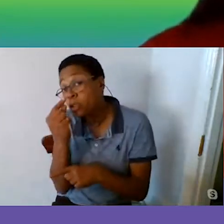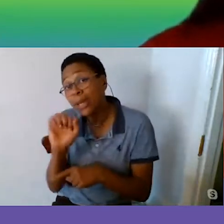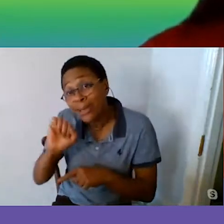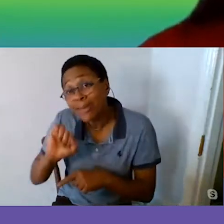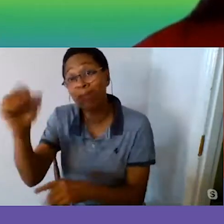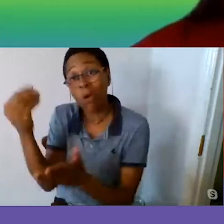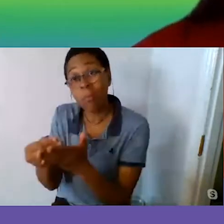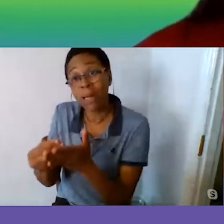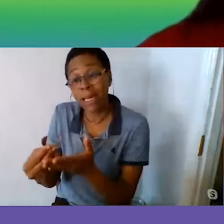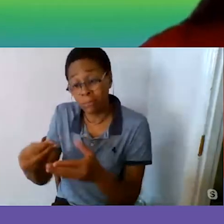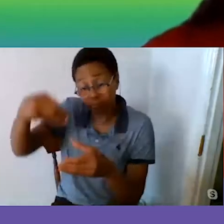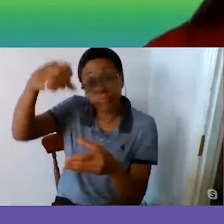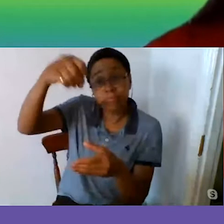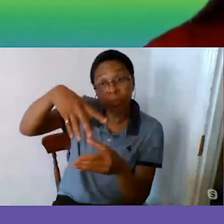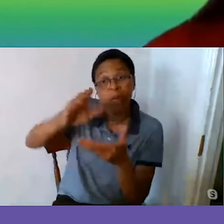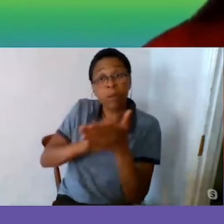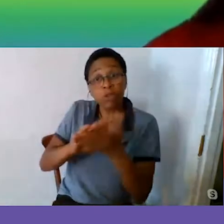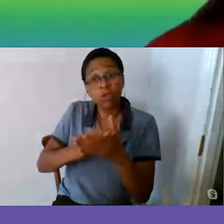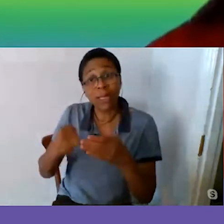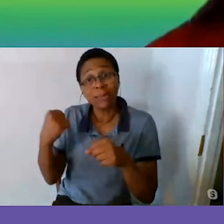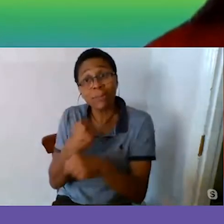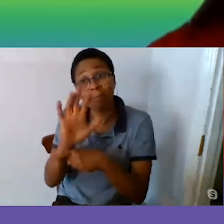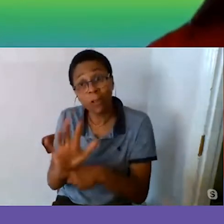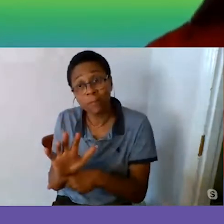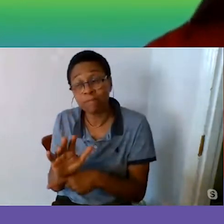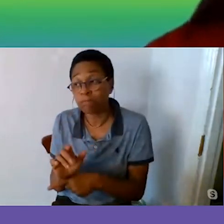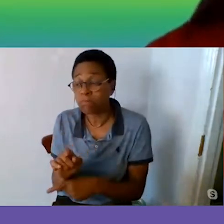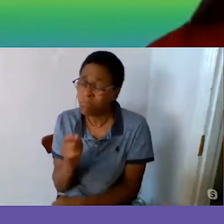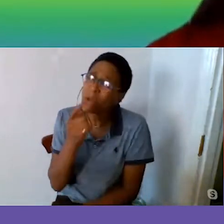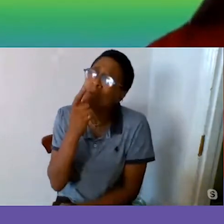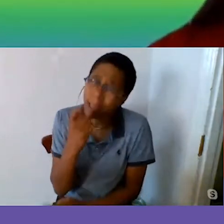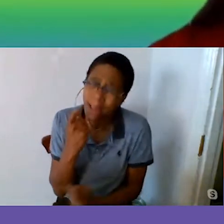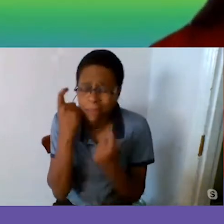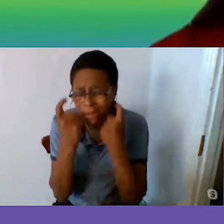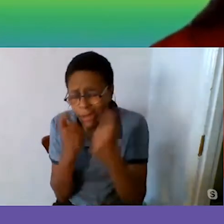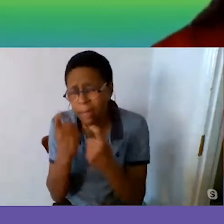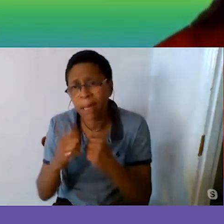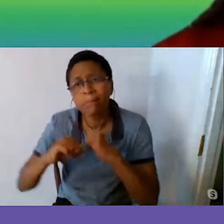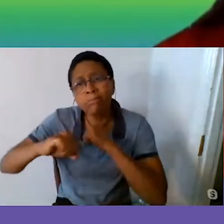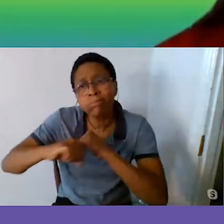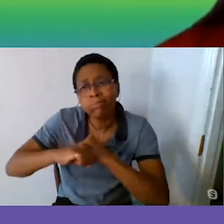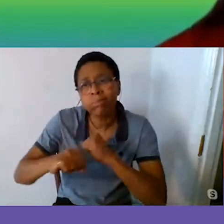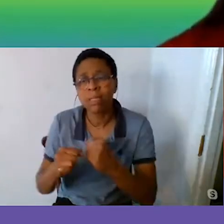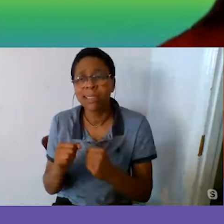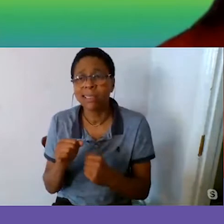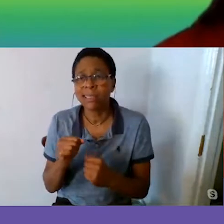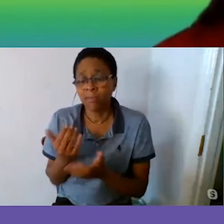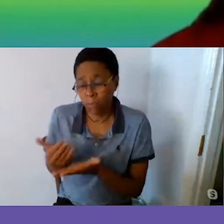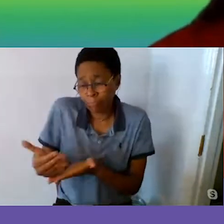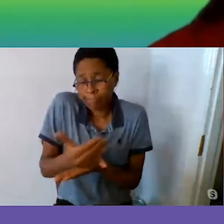important to pay for that to come back. You can look at things like advertising income as well, but I think up until this